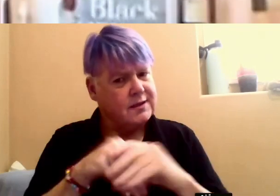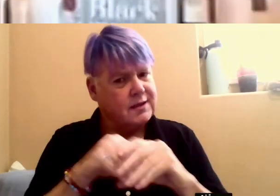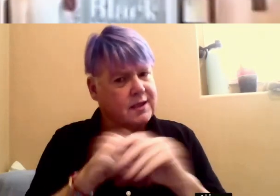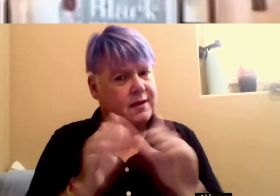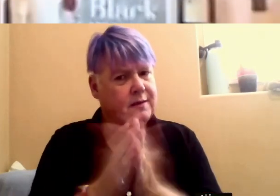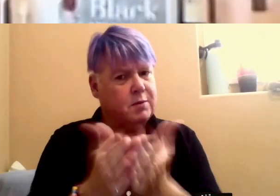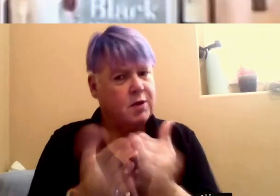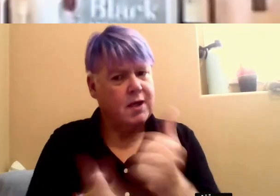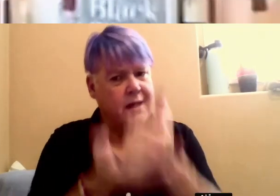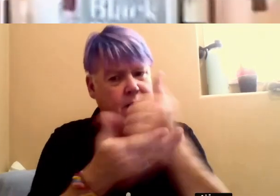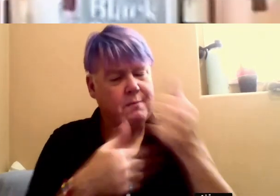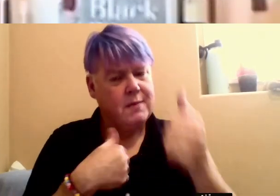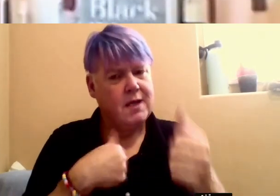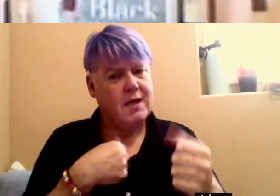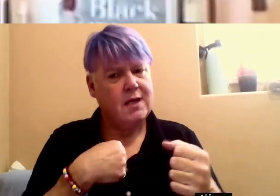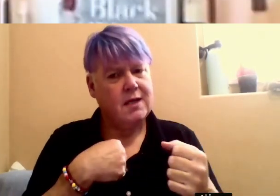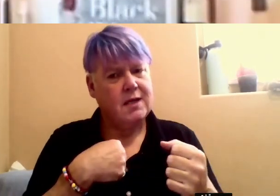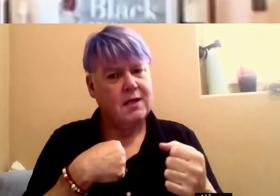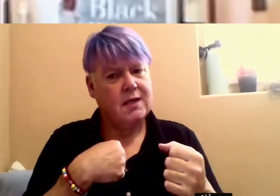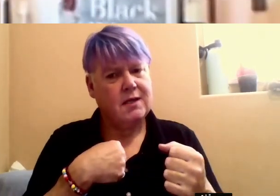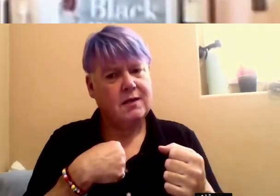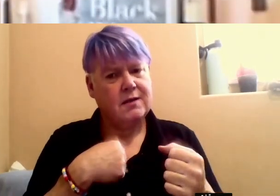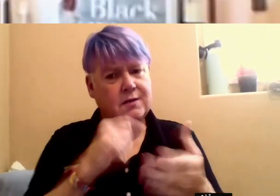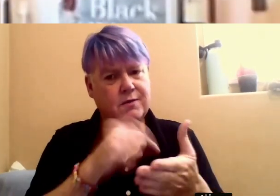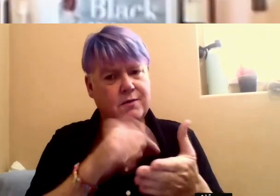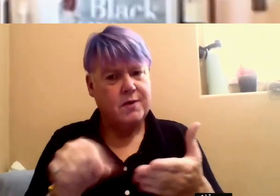to it helped me to write